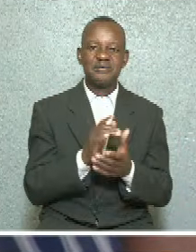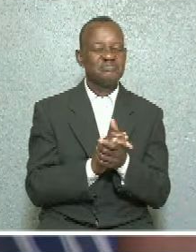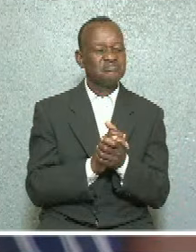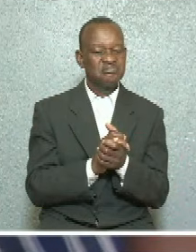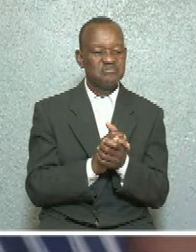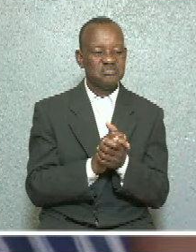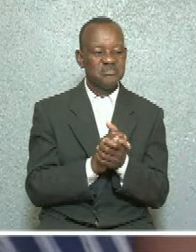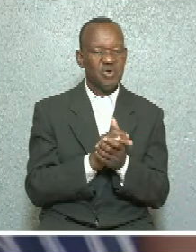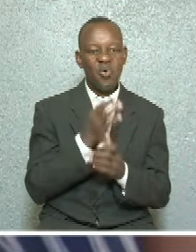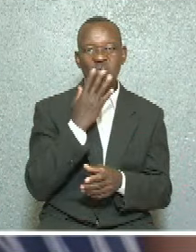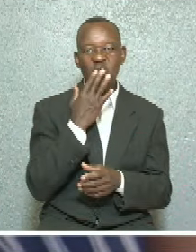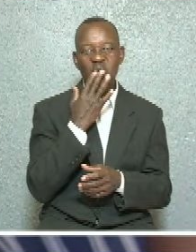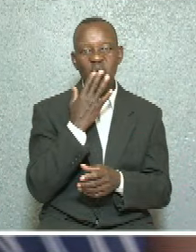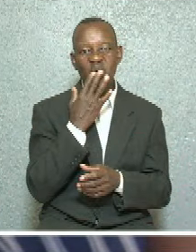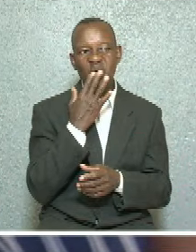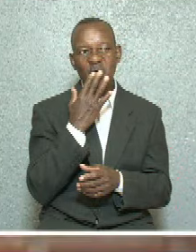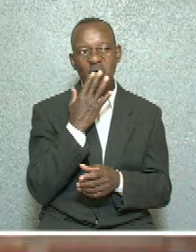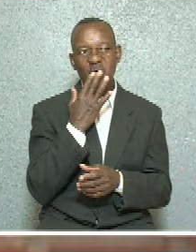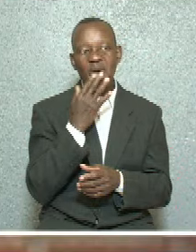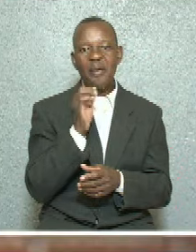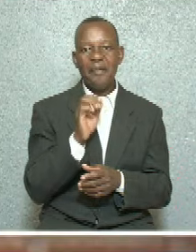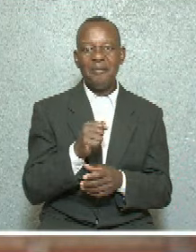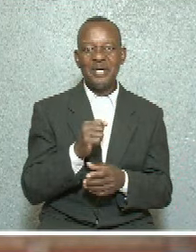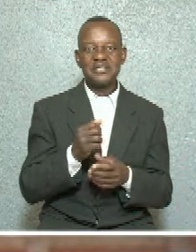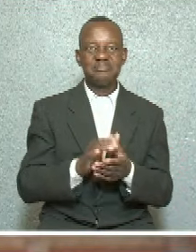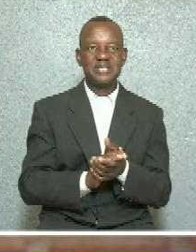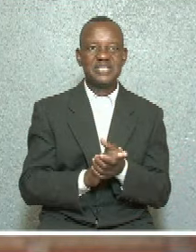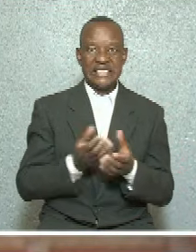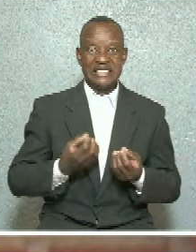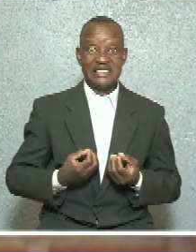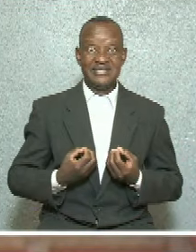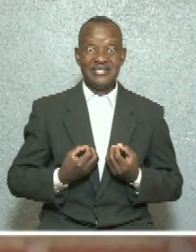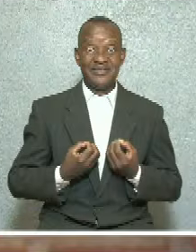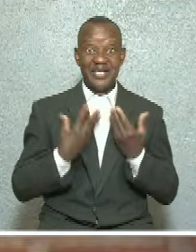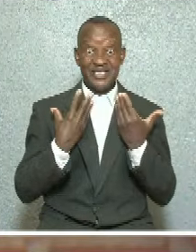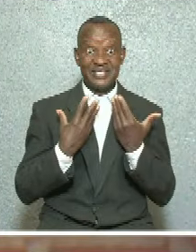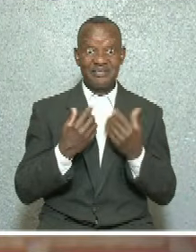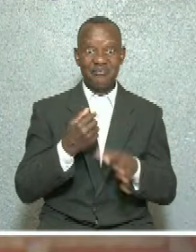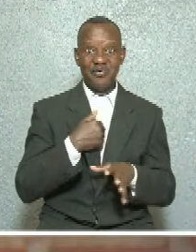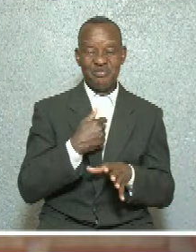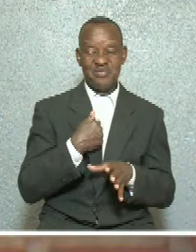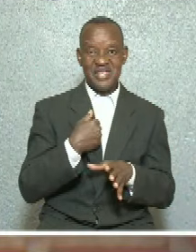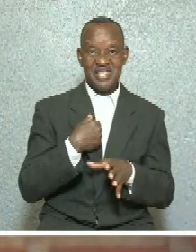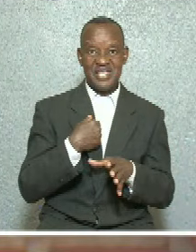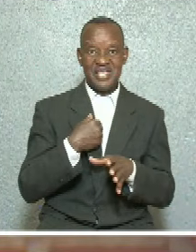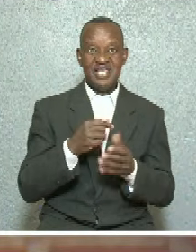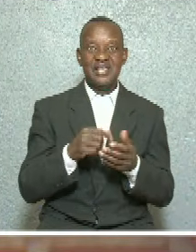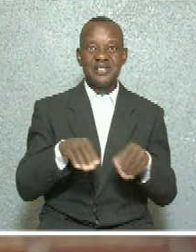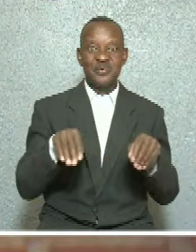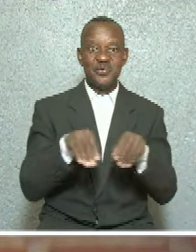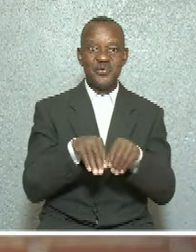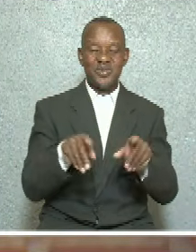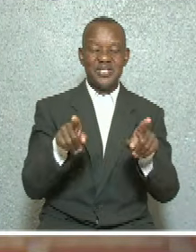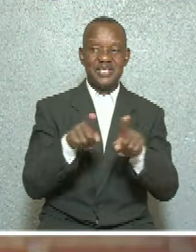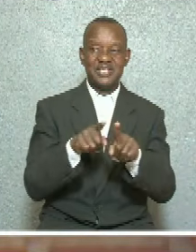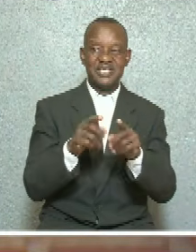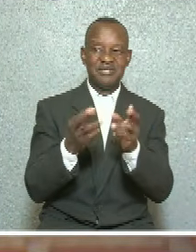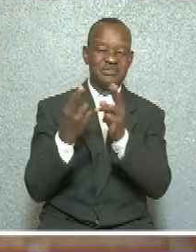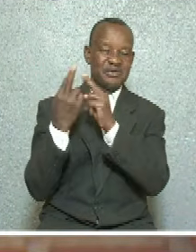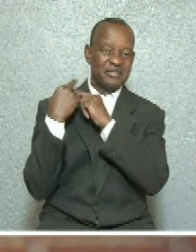role. But if there's somebody who I can say is an inspiration to me across the